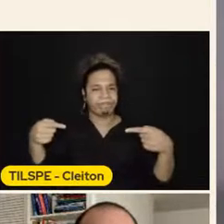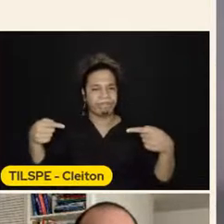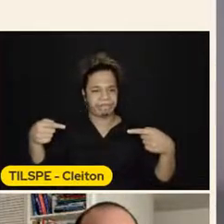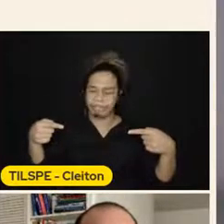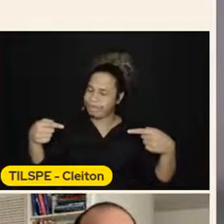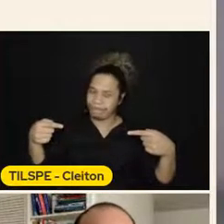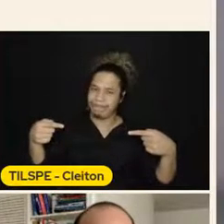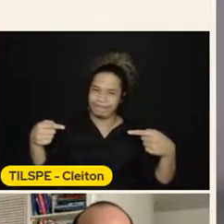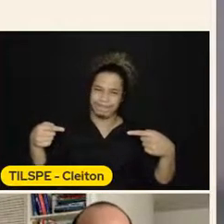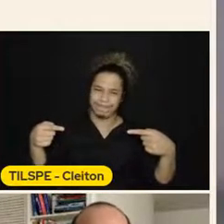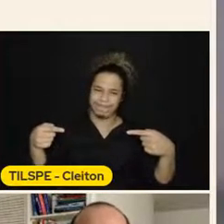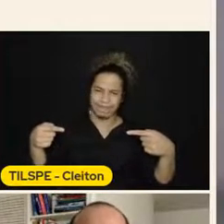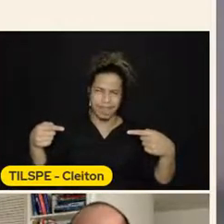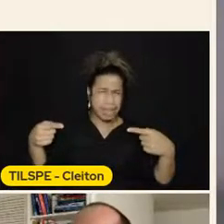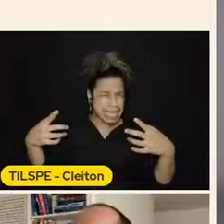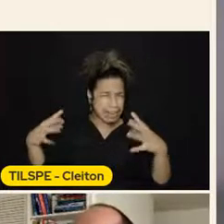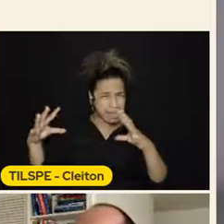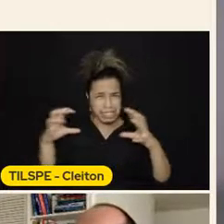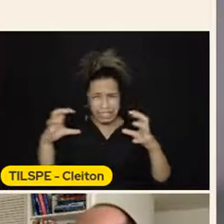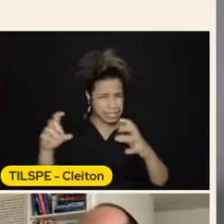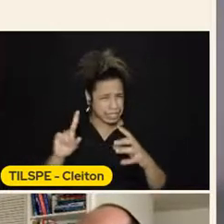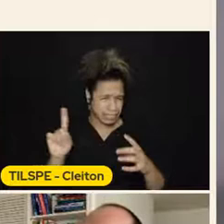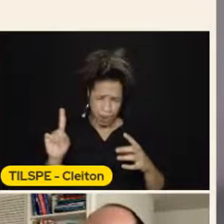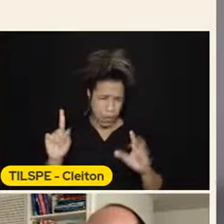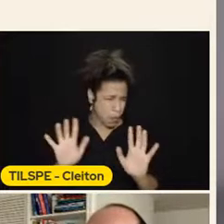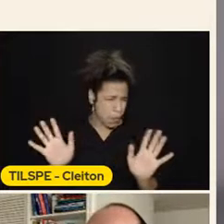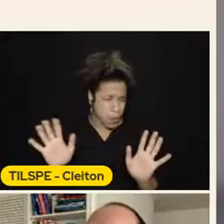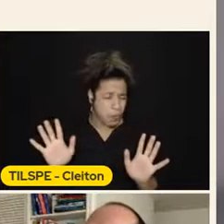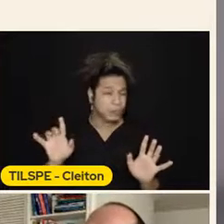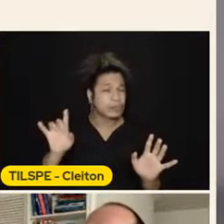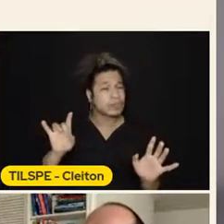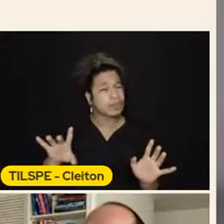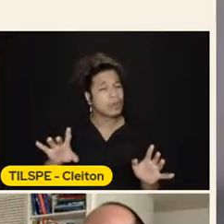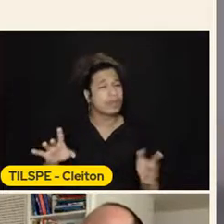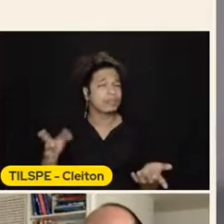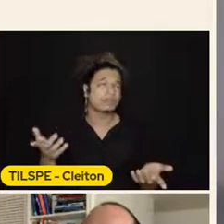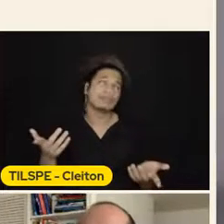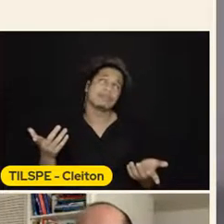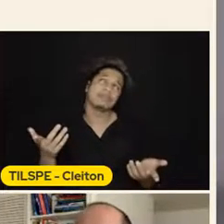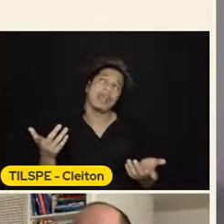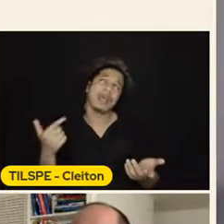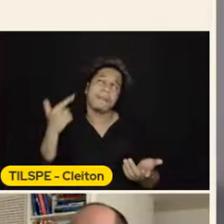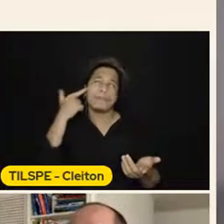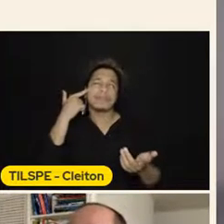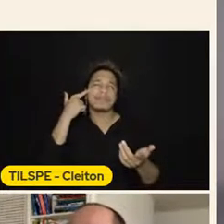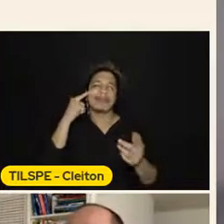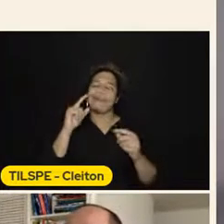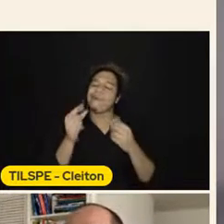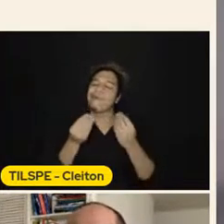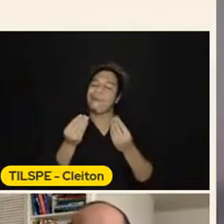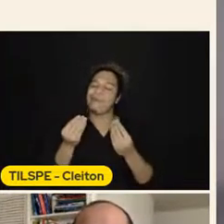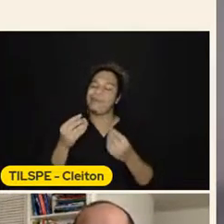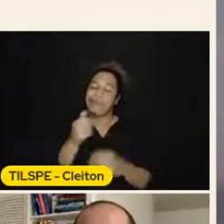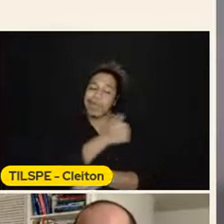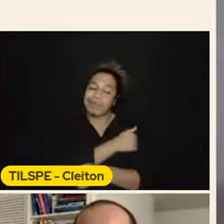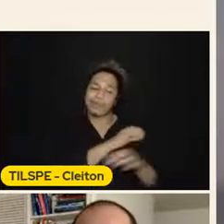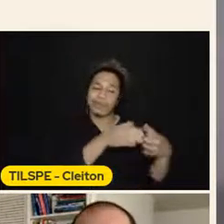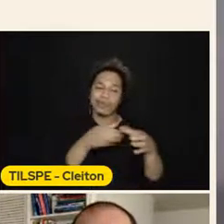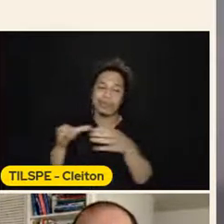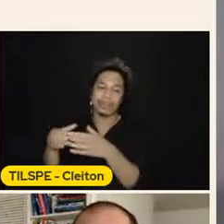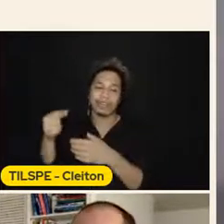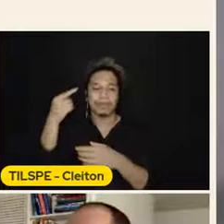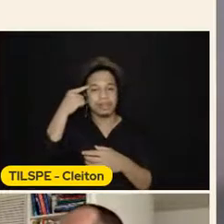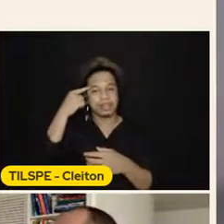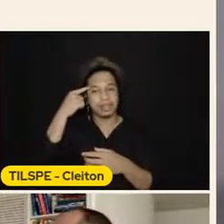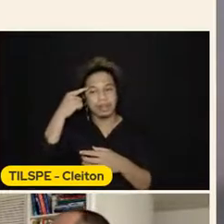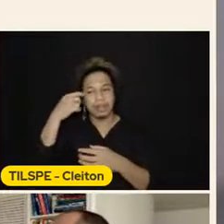necessarily fighting, but they were, let's put that way, kindly arguing or critiquing